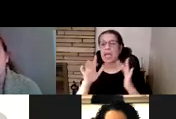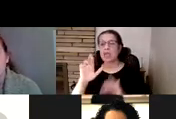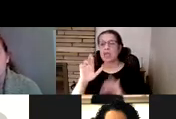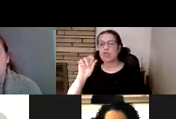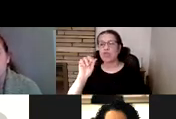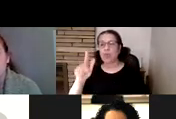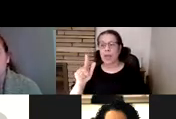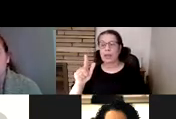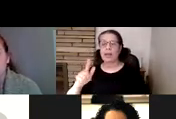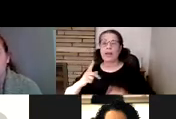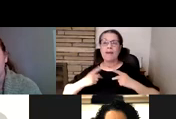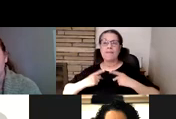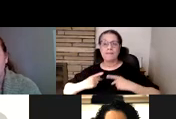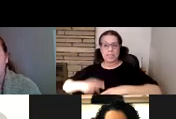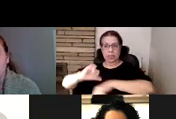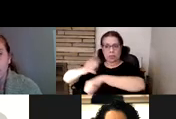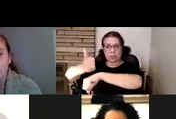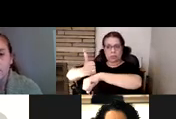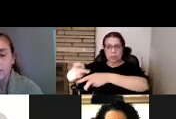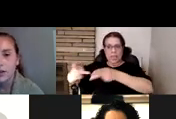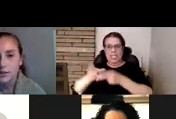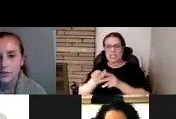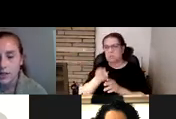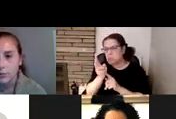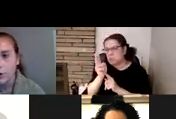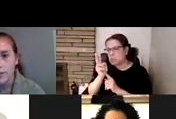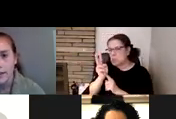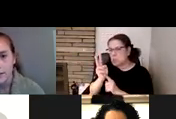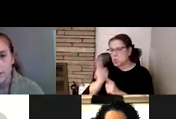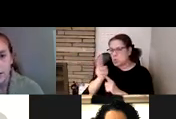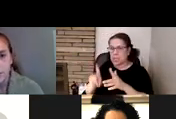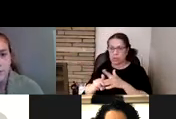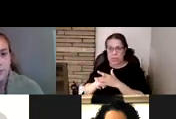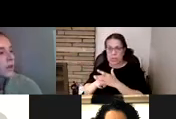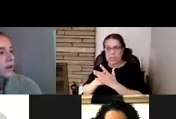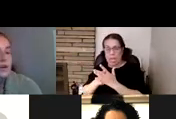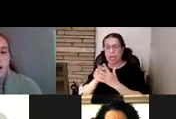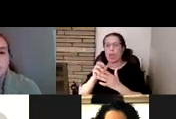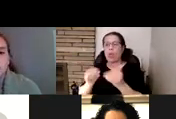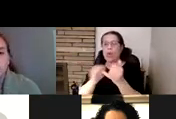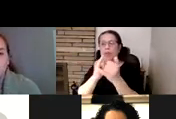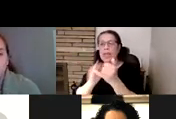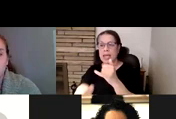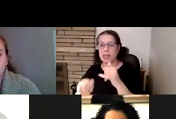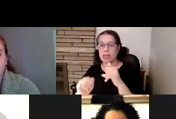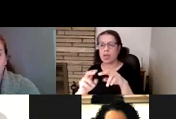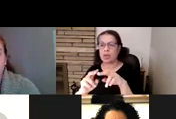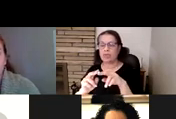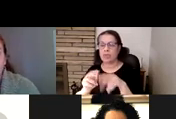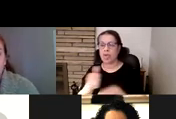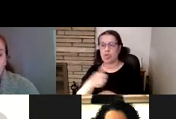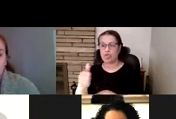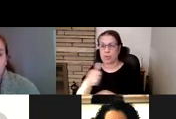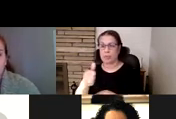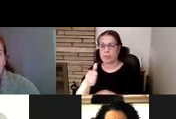a physical sales location within 2 to 3 minutes of either the start of the trip or the end of the trip. So looking only at trips paid for